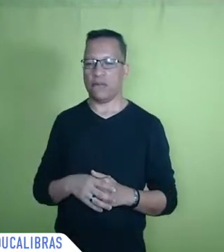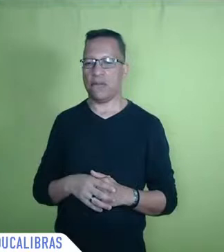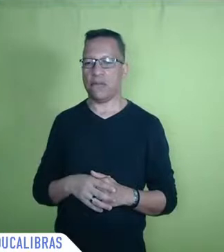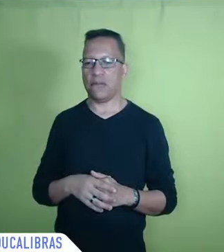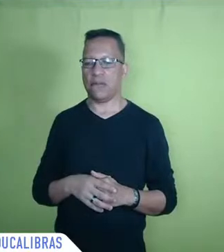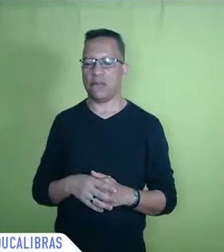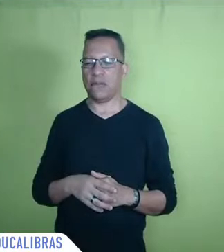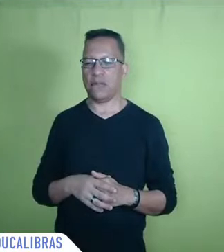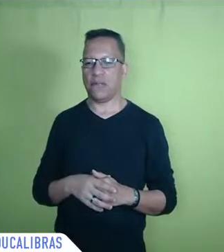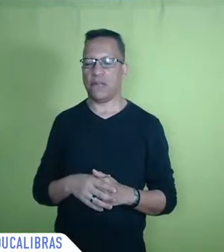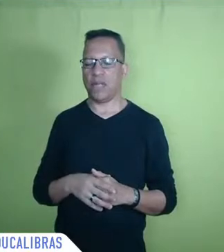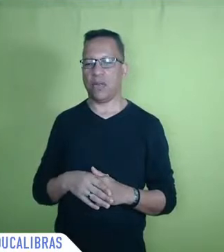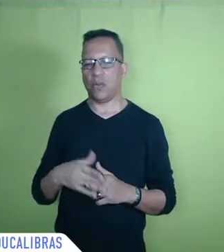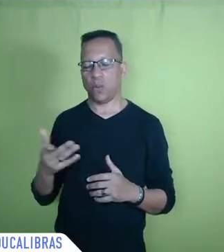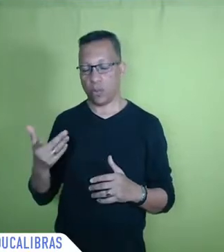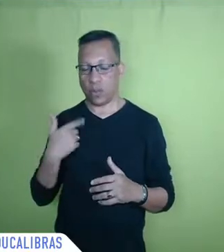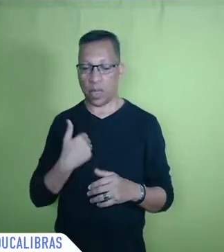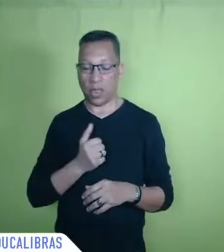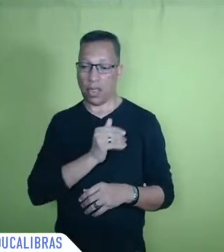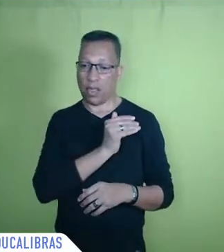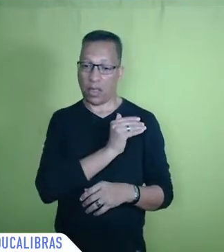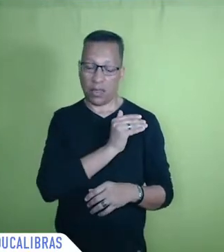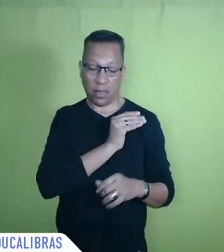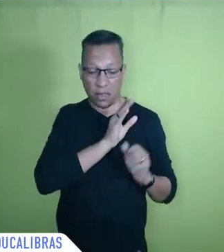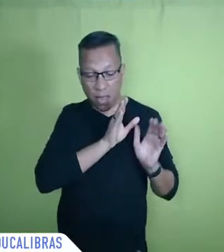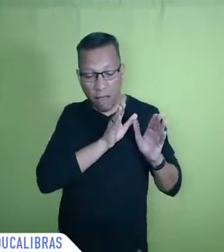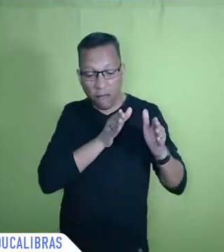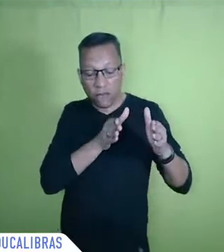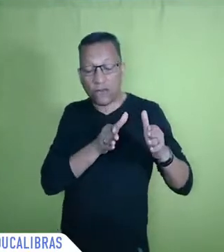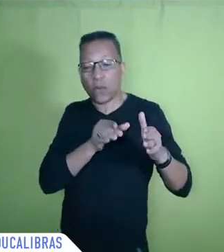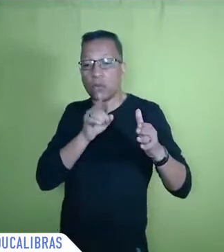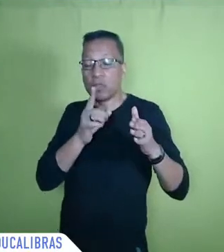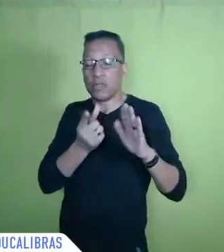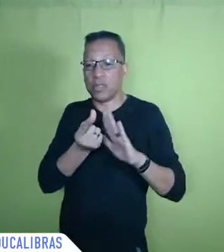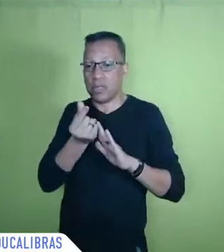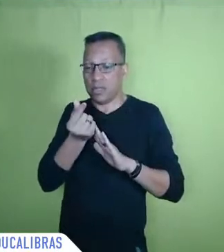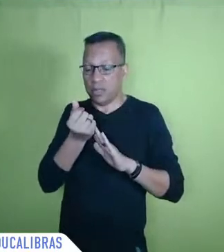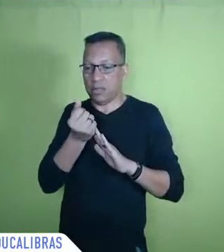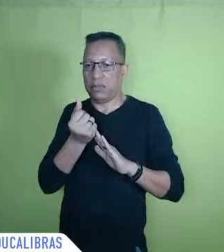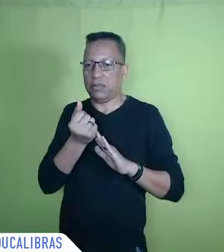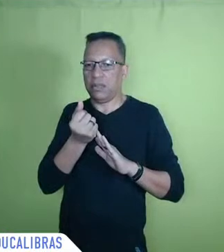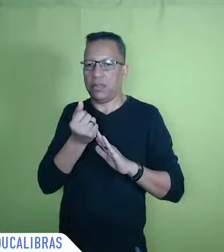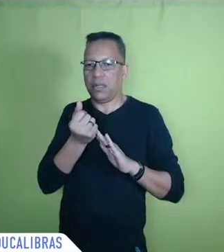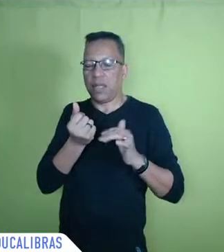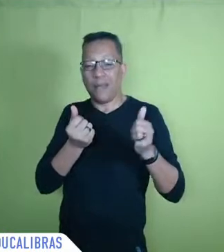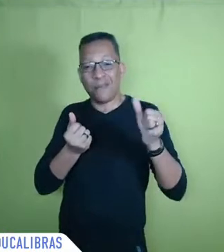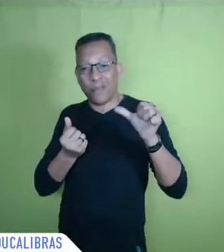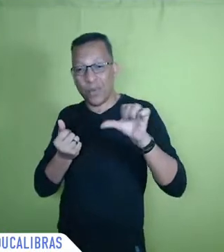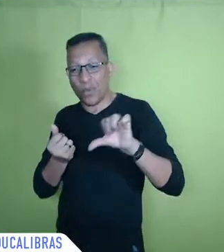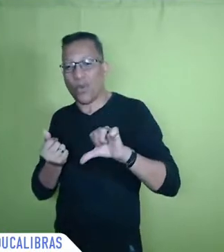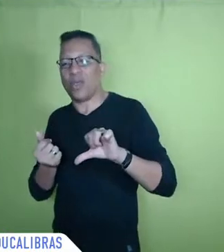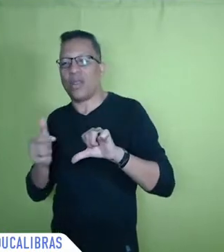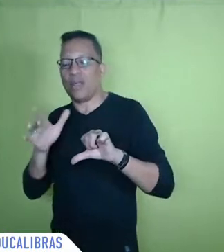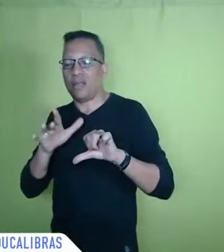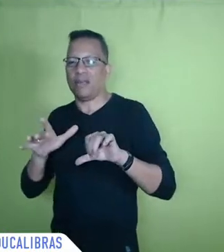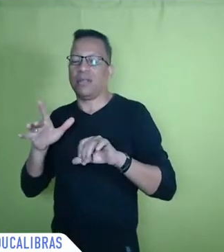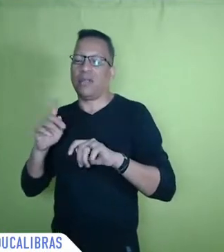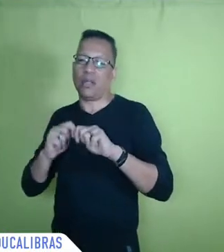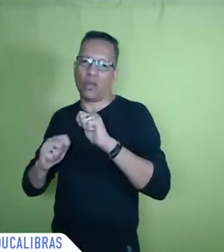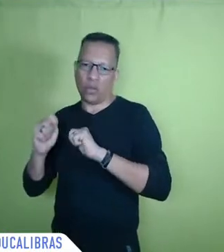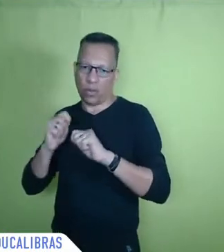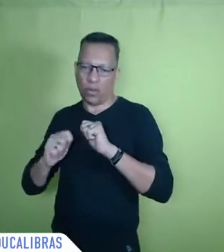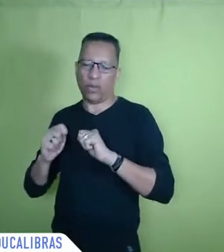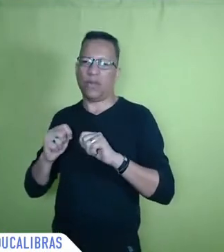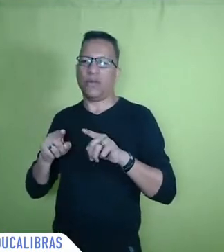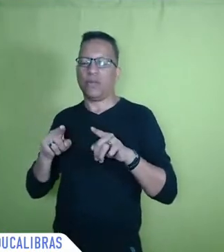of business creation, business dynamism, but you need to have a strong aggregate demand to underpin it, and that really needs to